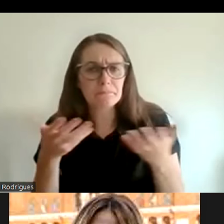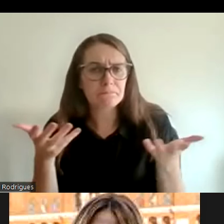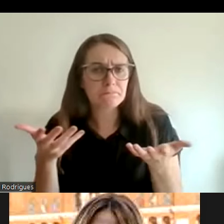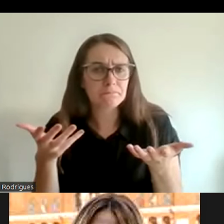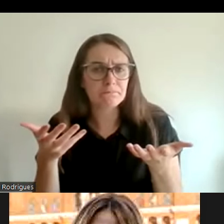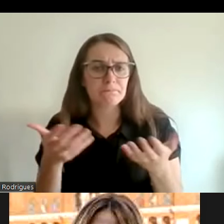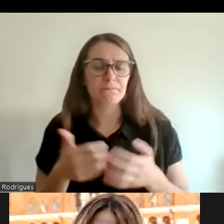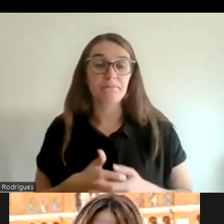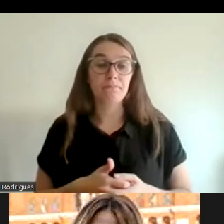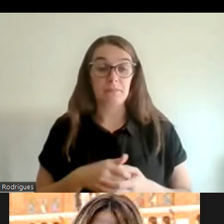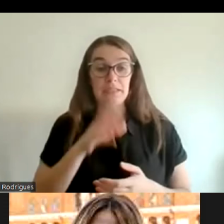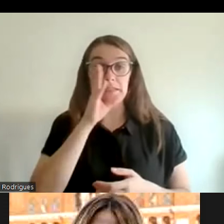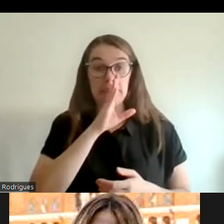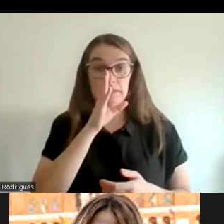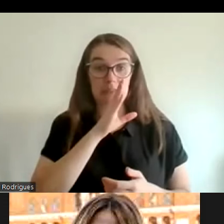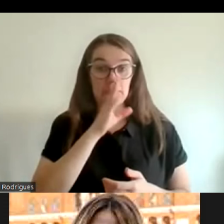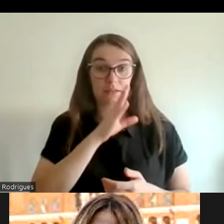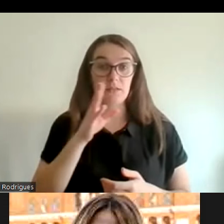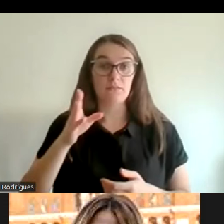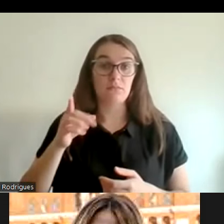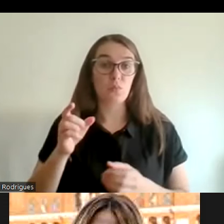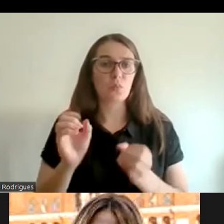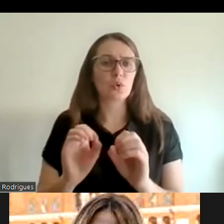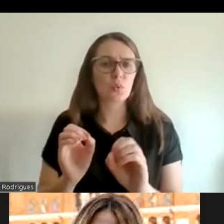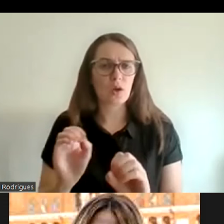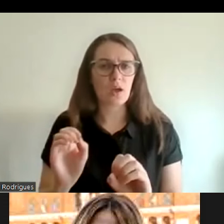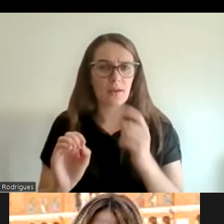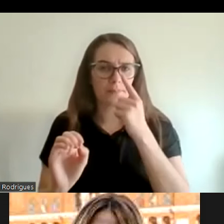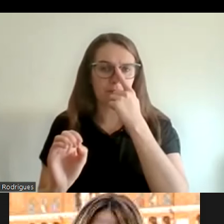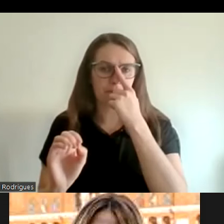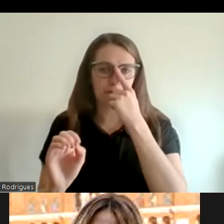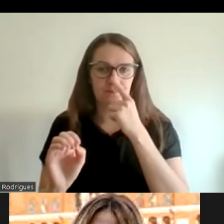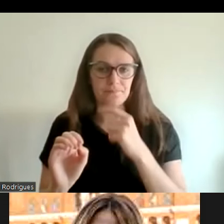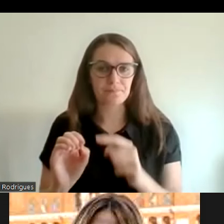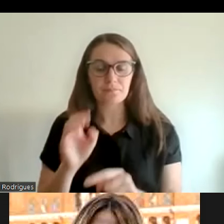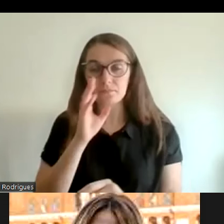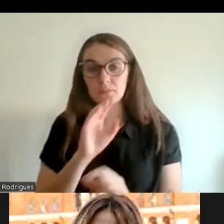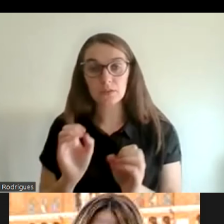decision if there is a